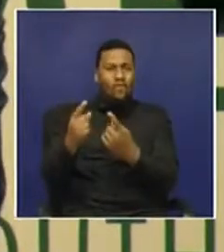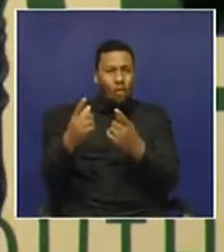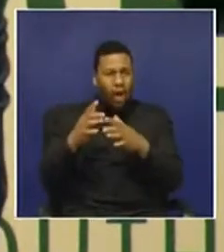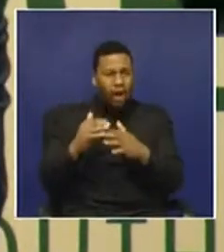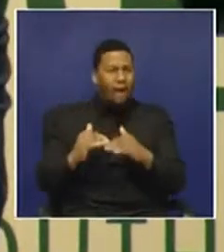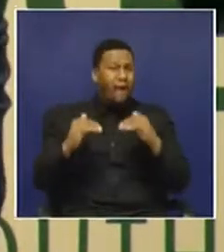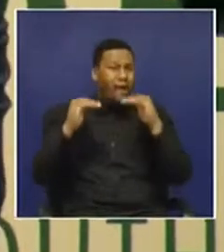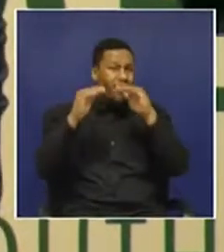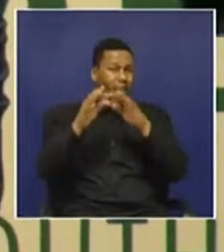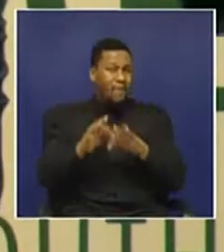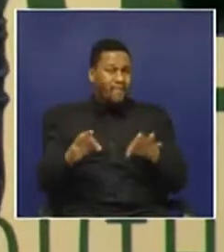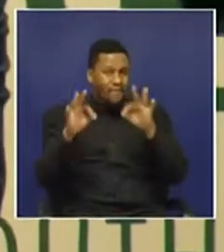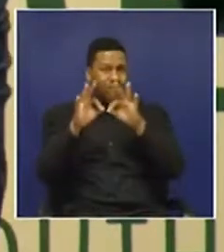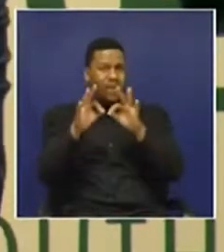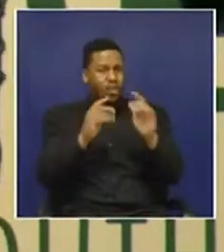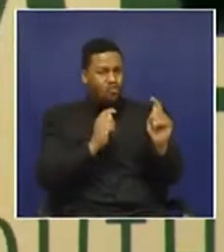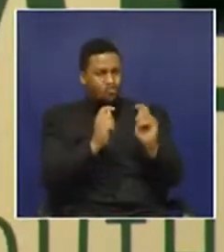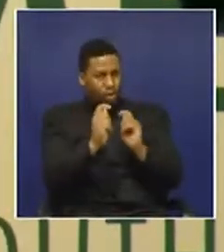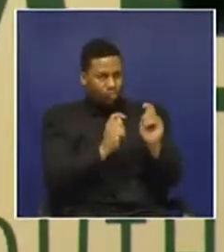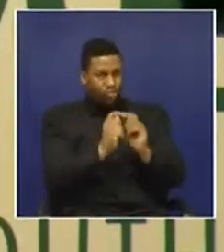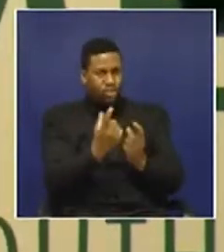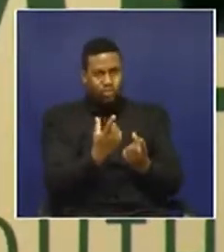transactions.